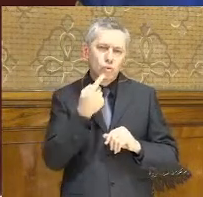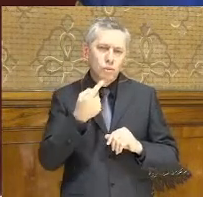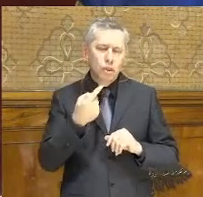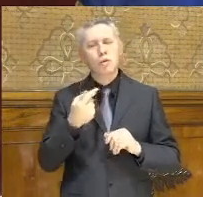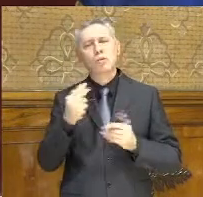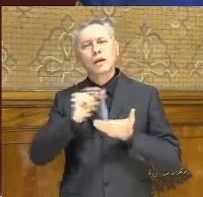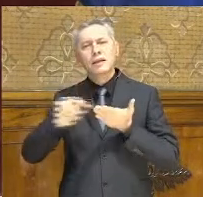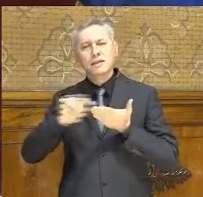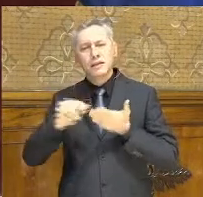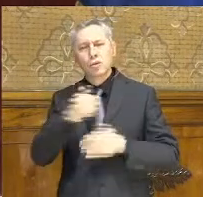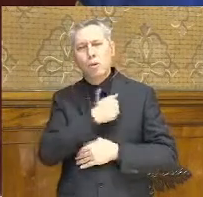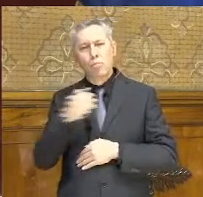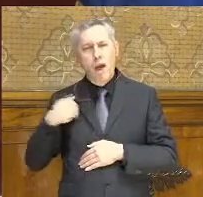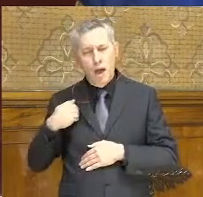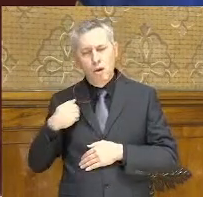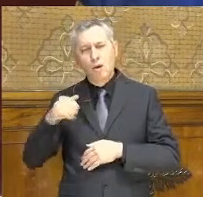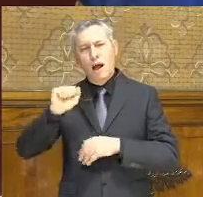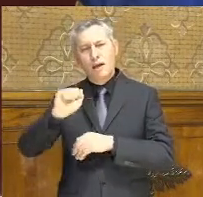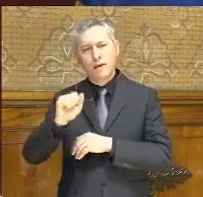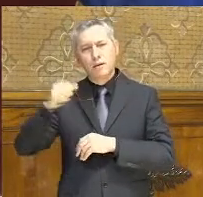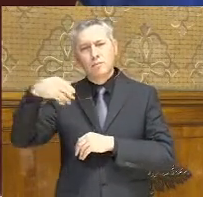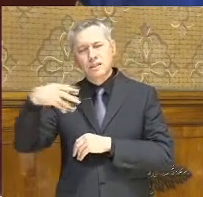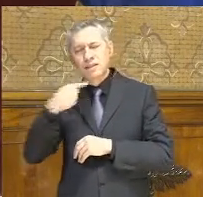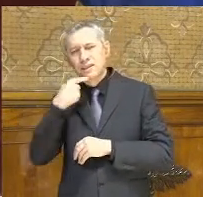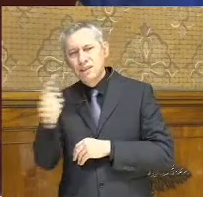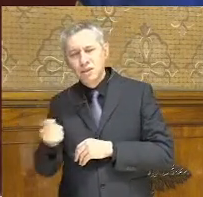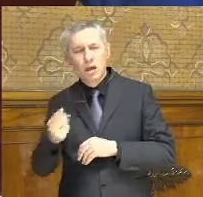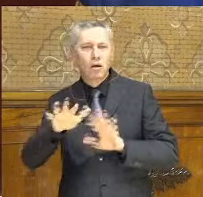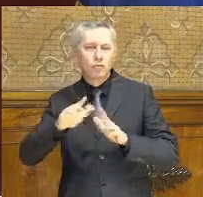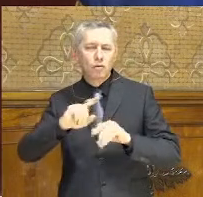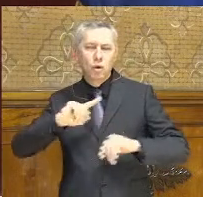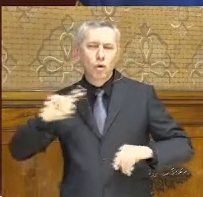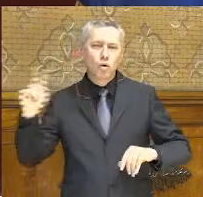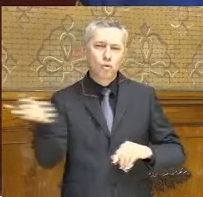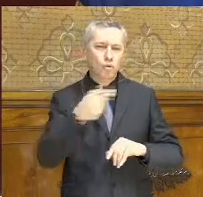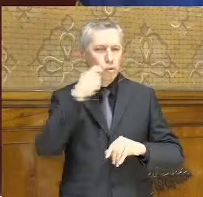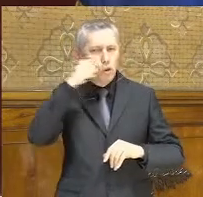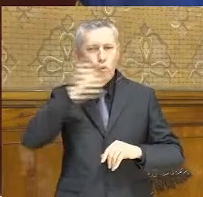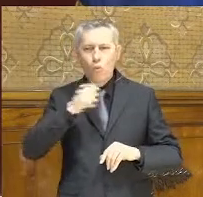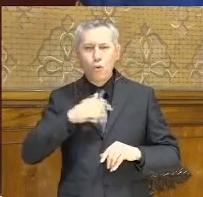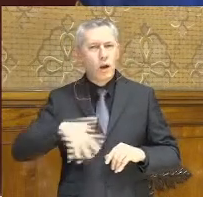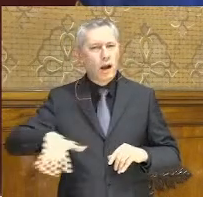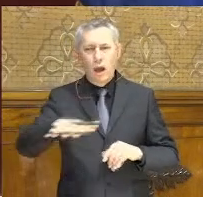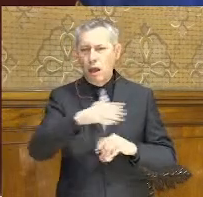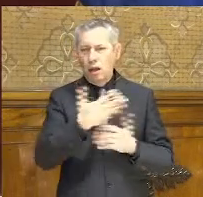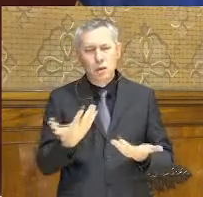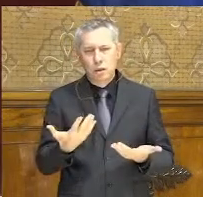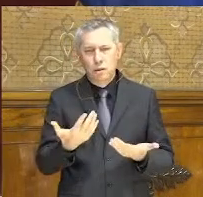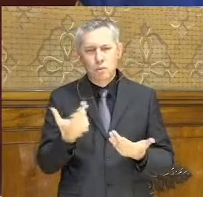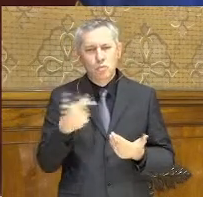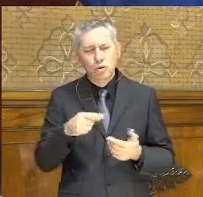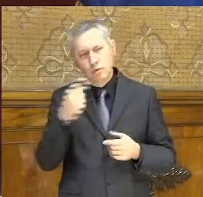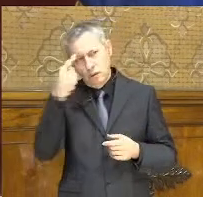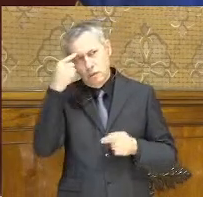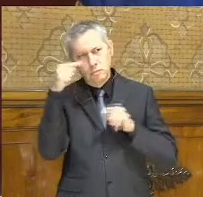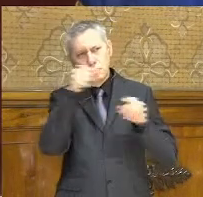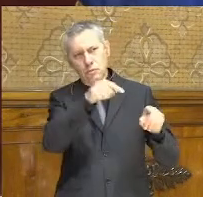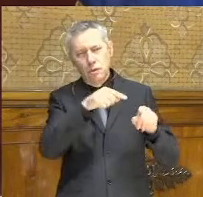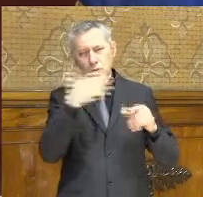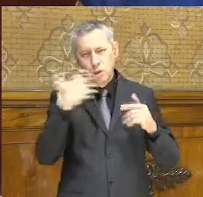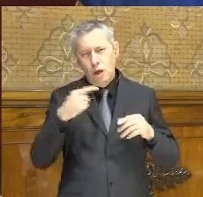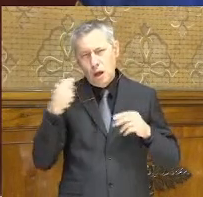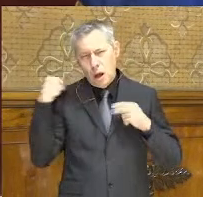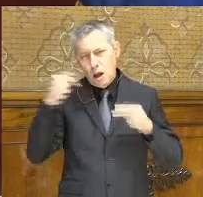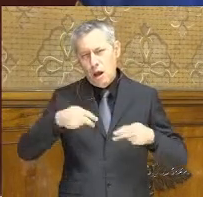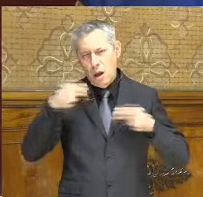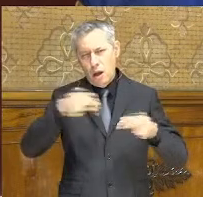Adam Michkin recalls Ukraine's, as he calls it, stubborn heroic years of struggle,